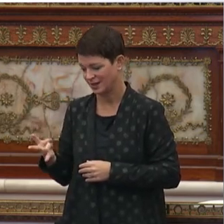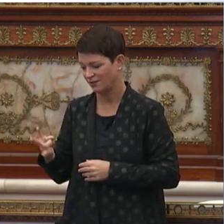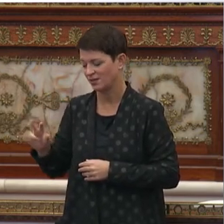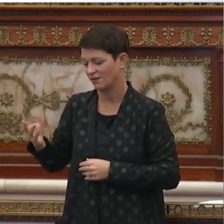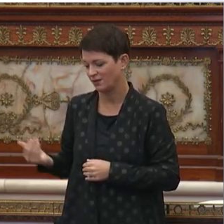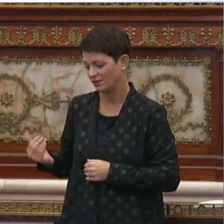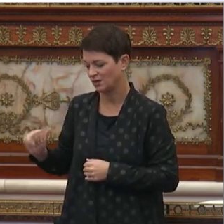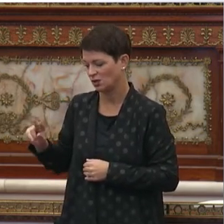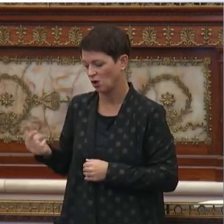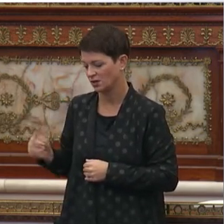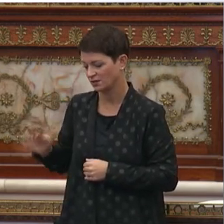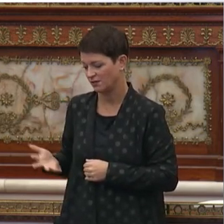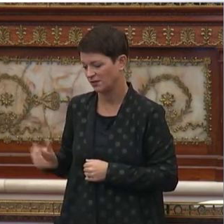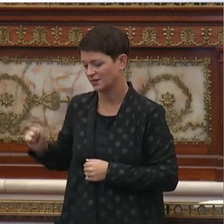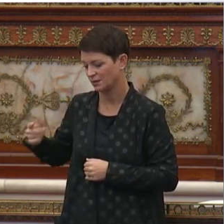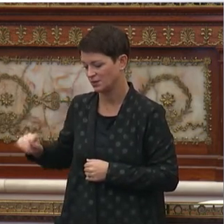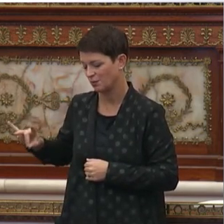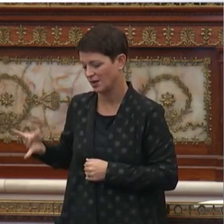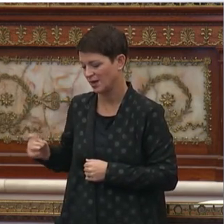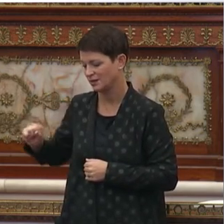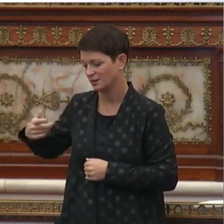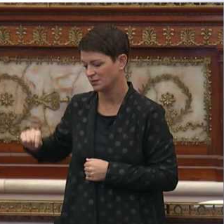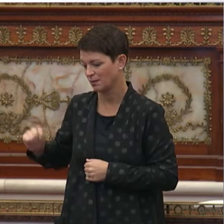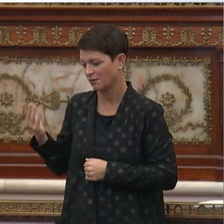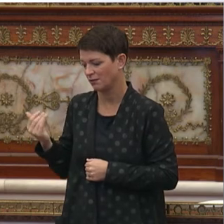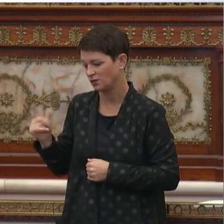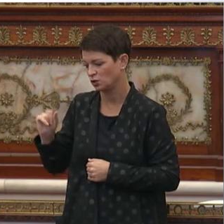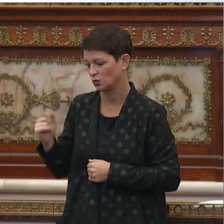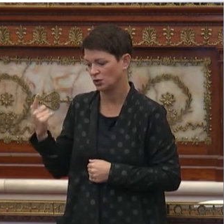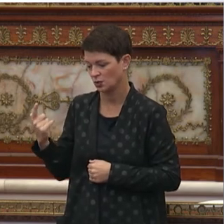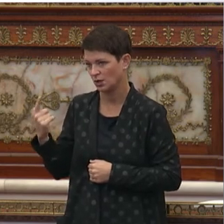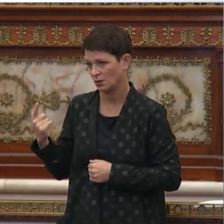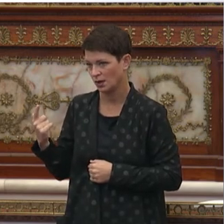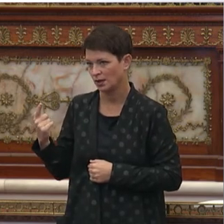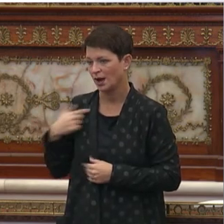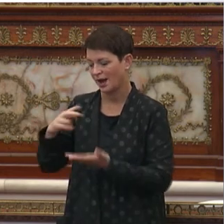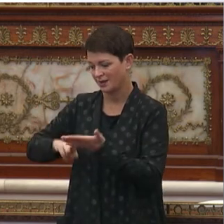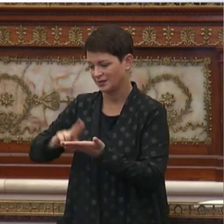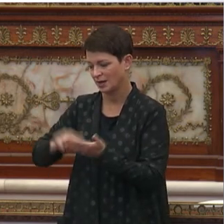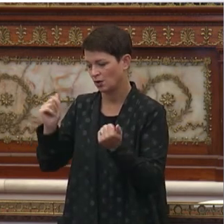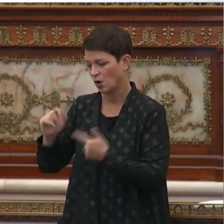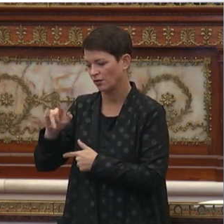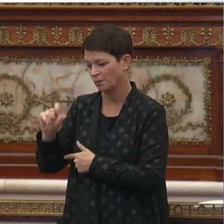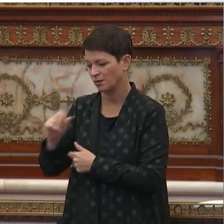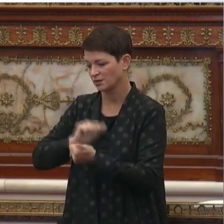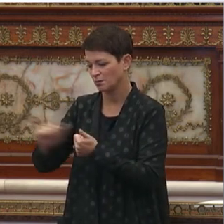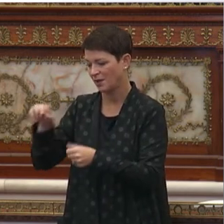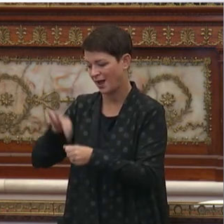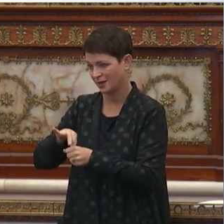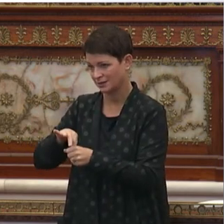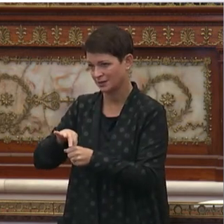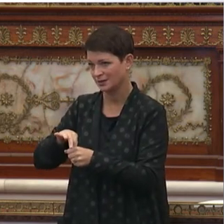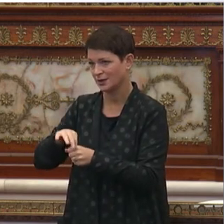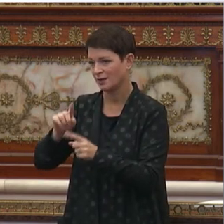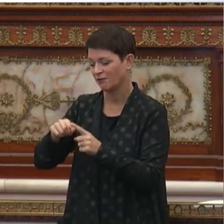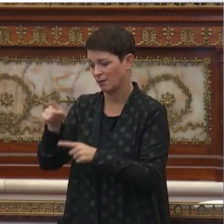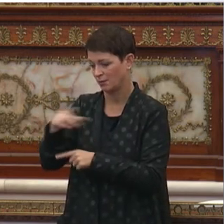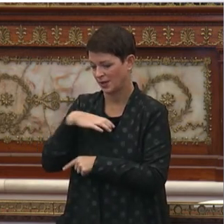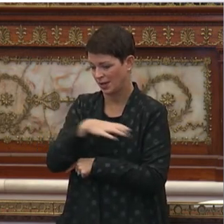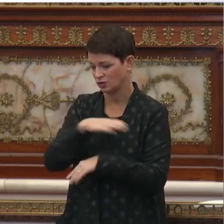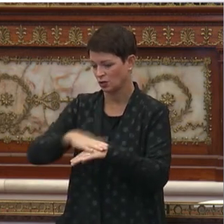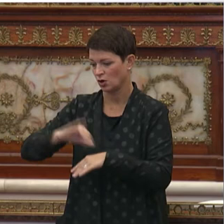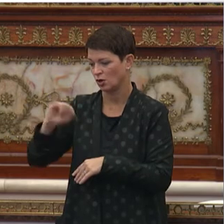15, August 5, September 8, and September 15, 2021, I signed all the bills that were passed by council at its session